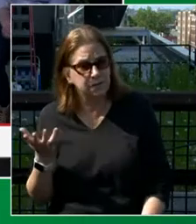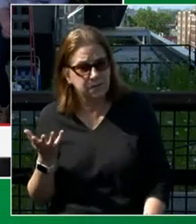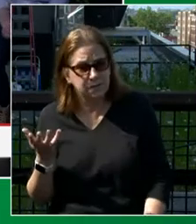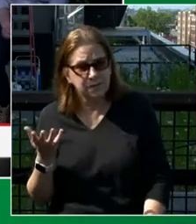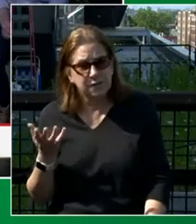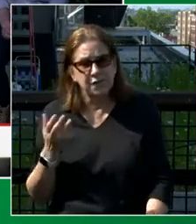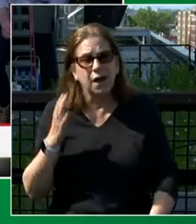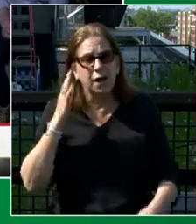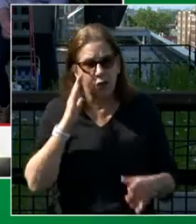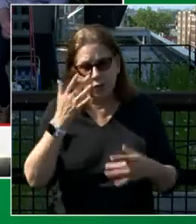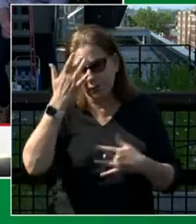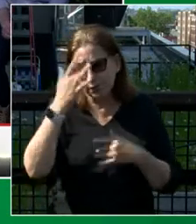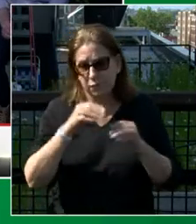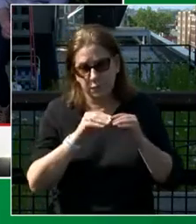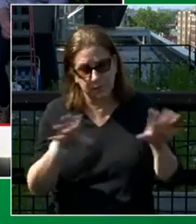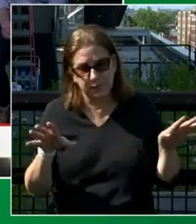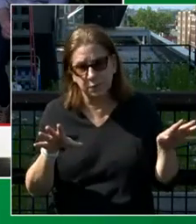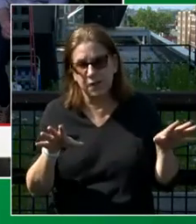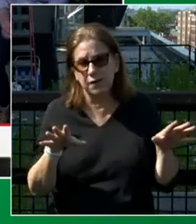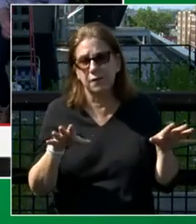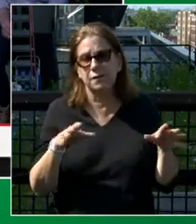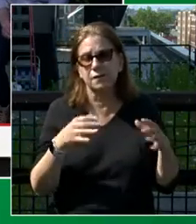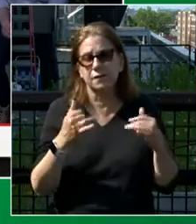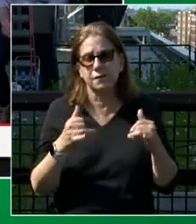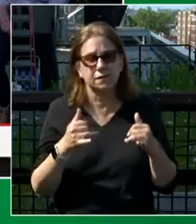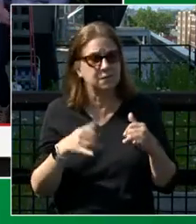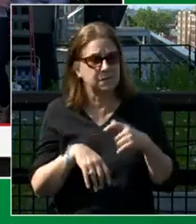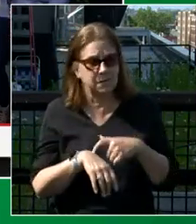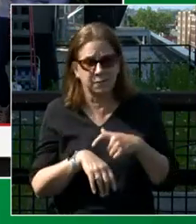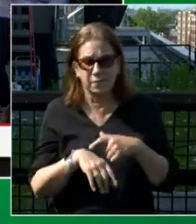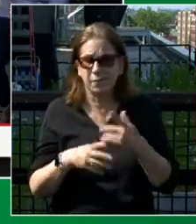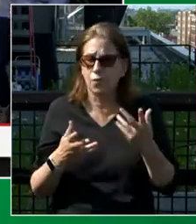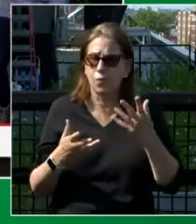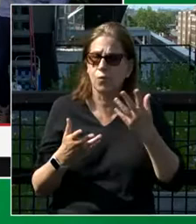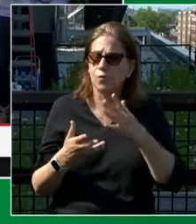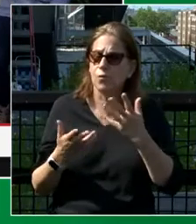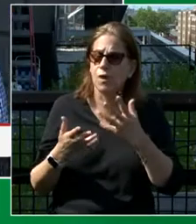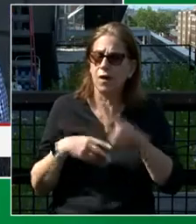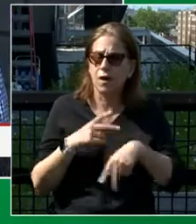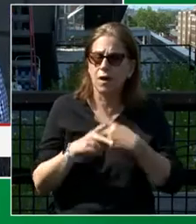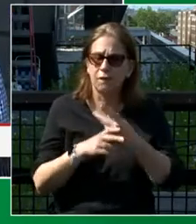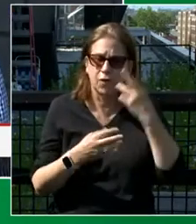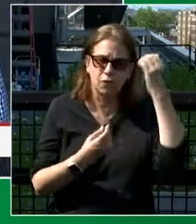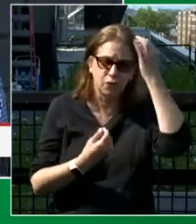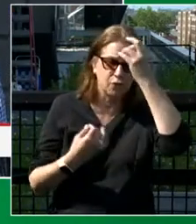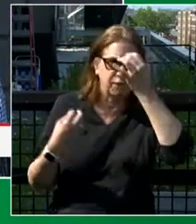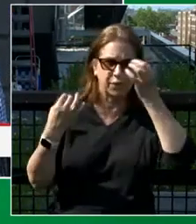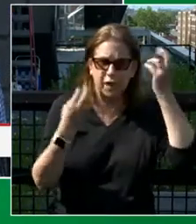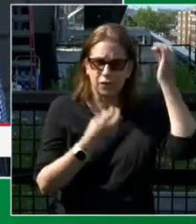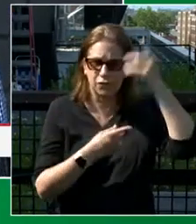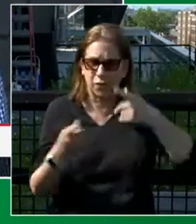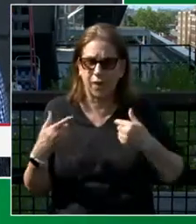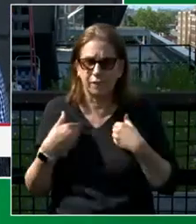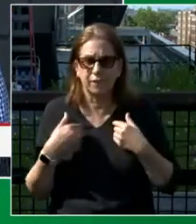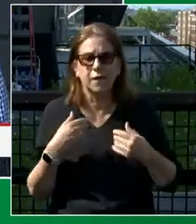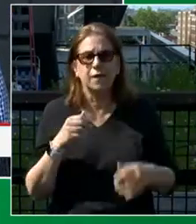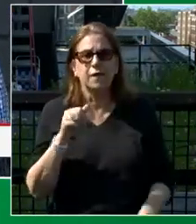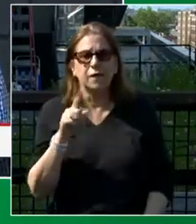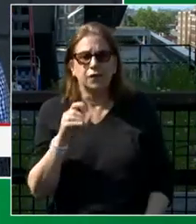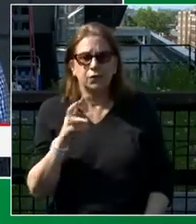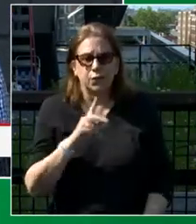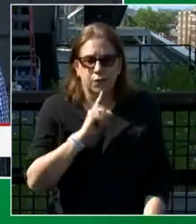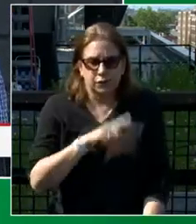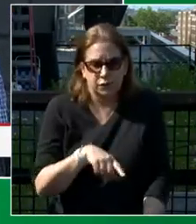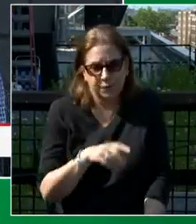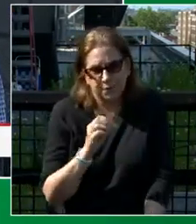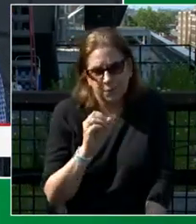be doing with our time. And so how would folks kind of engage with you on that? Yeah, if you go to our website, we've kind of got our links